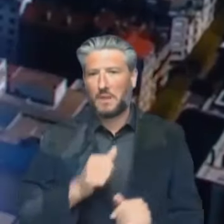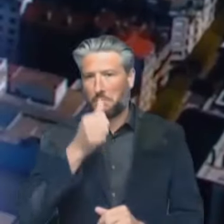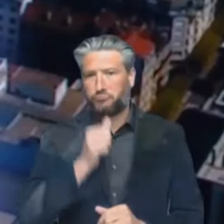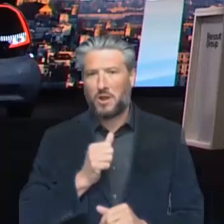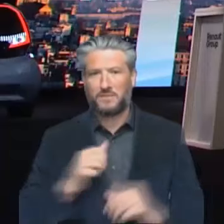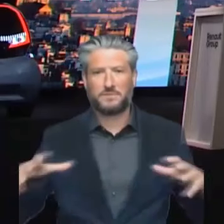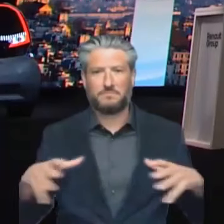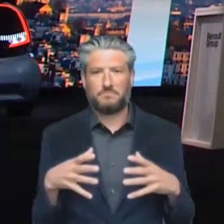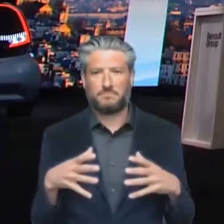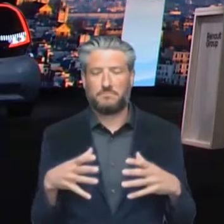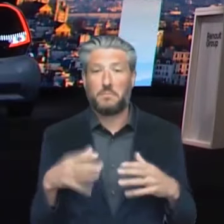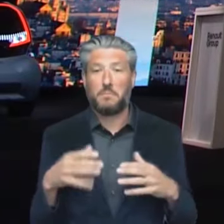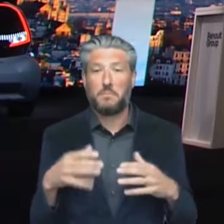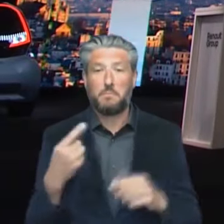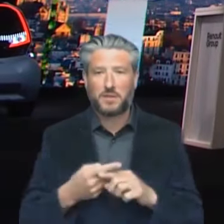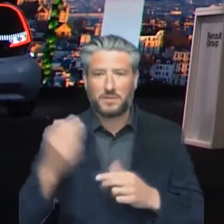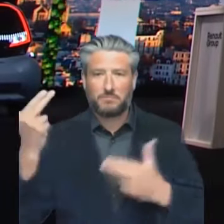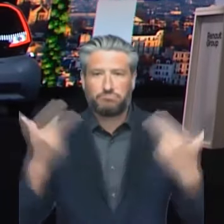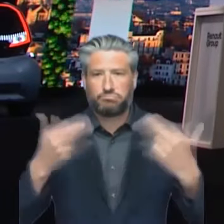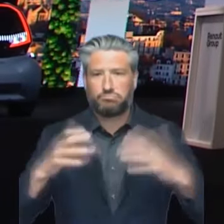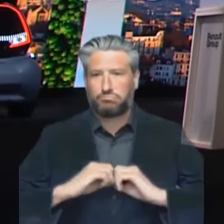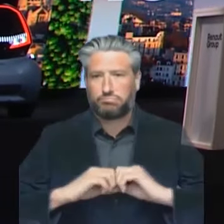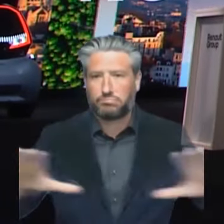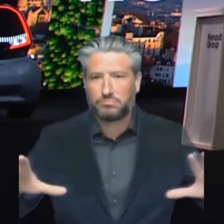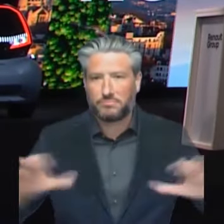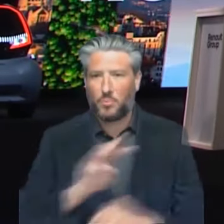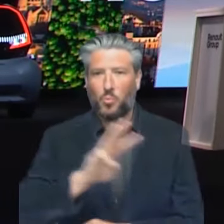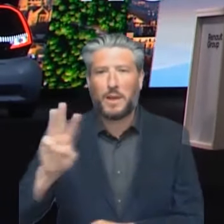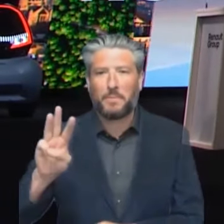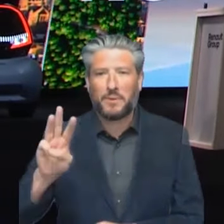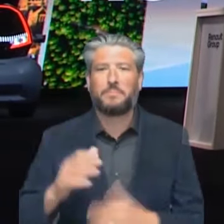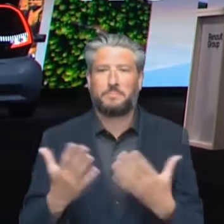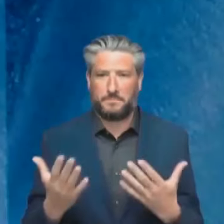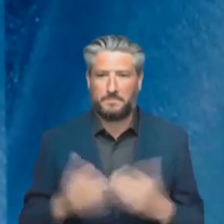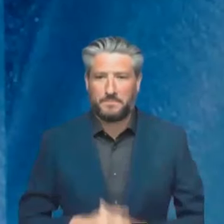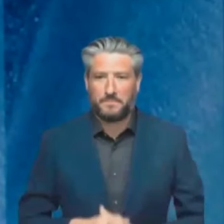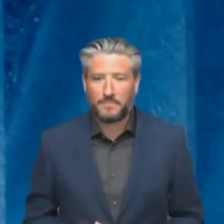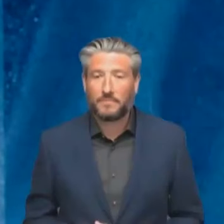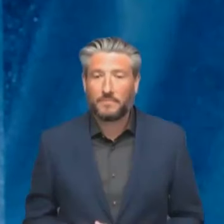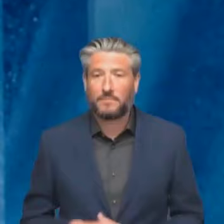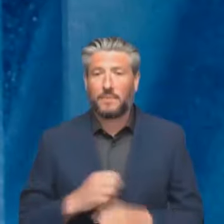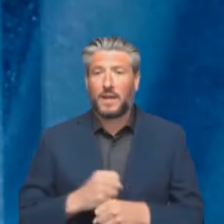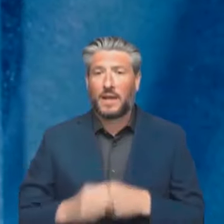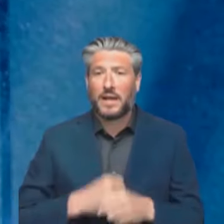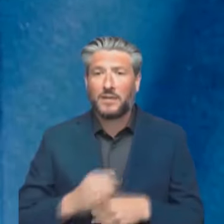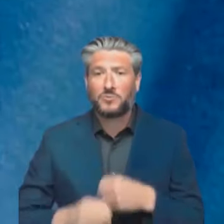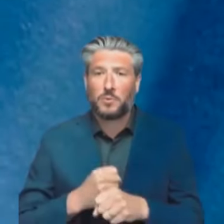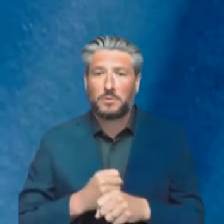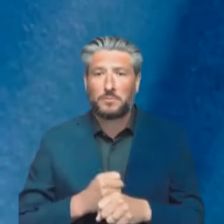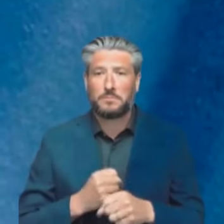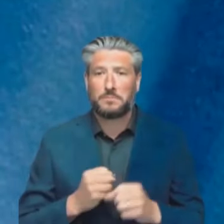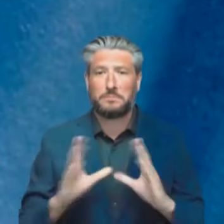our website. As the AGM must fulfill its function as an opportunity to answer your questions,